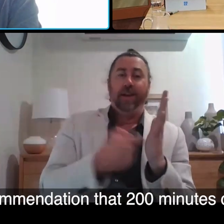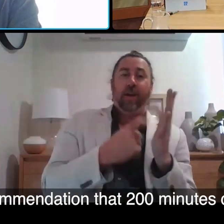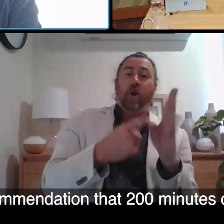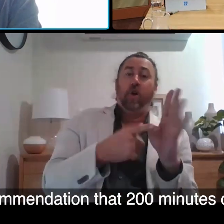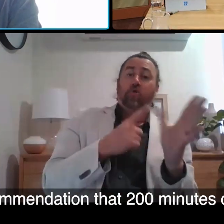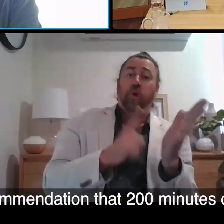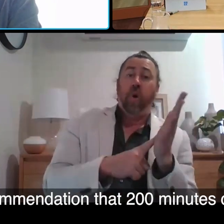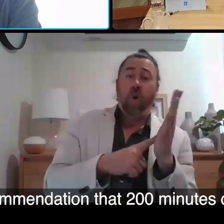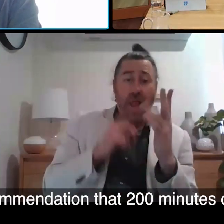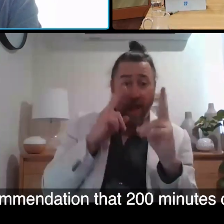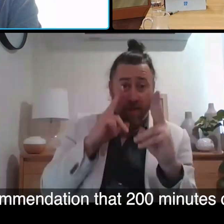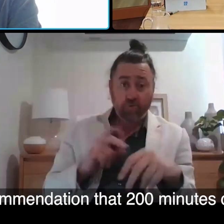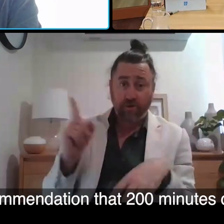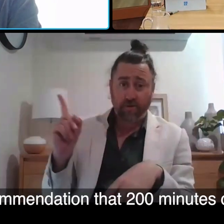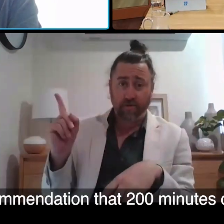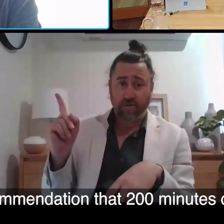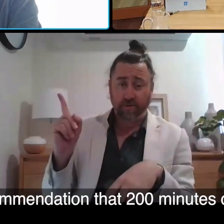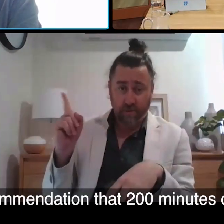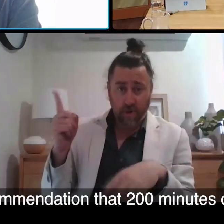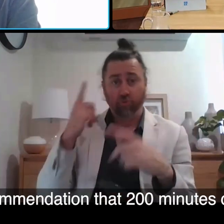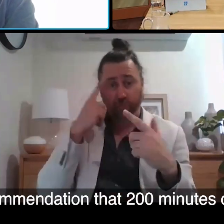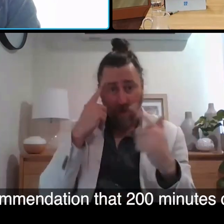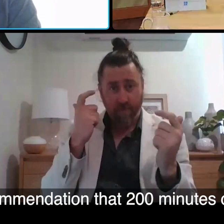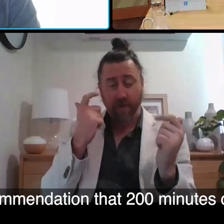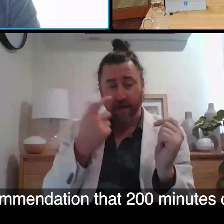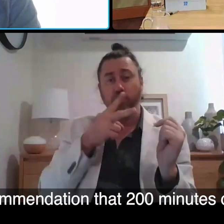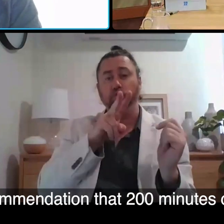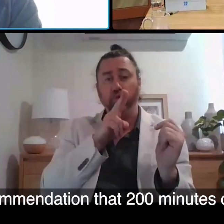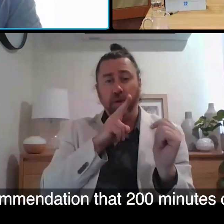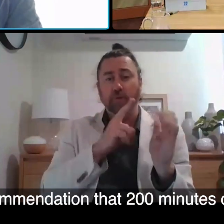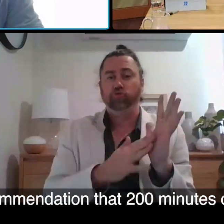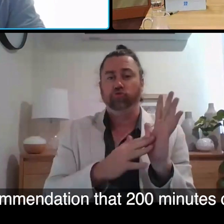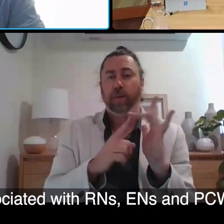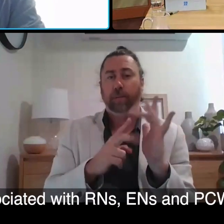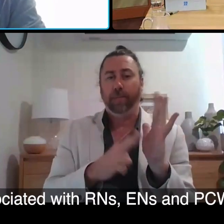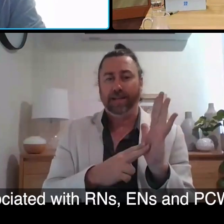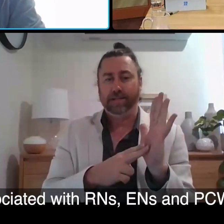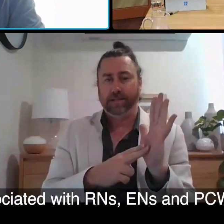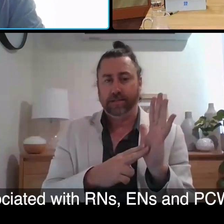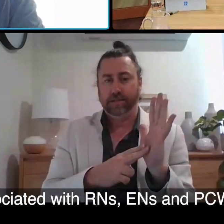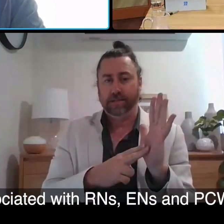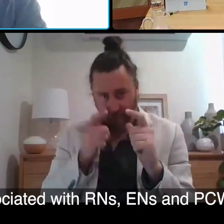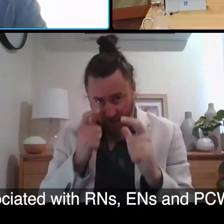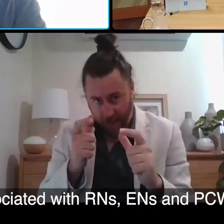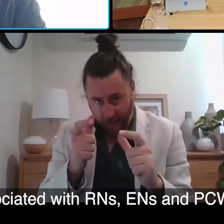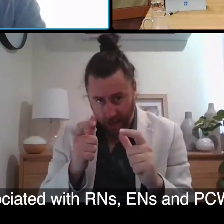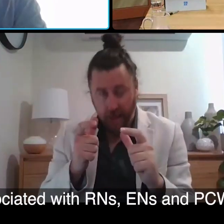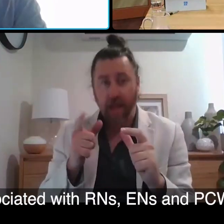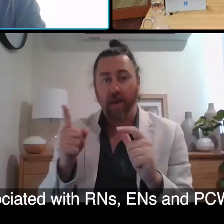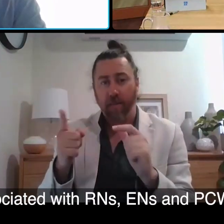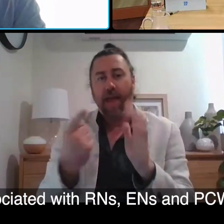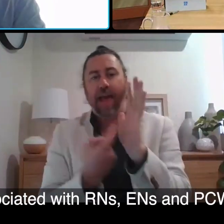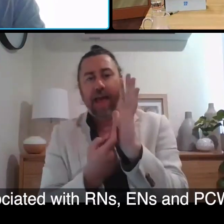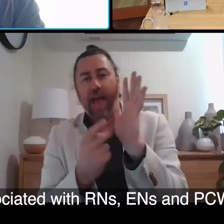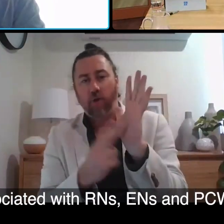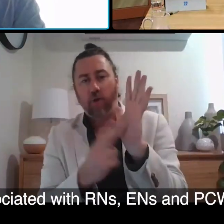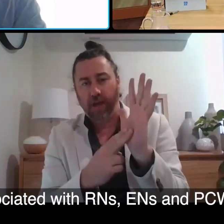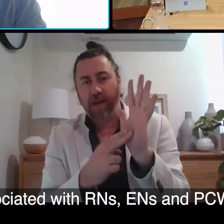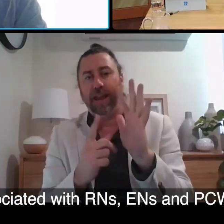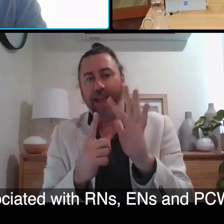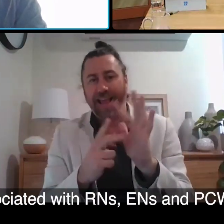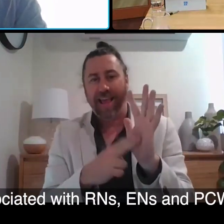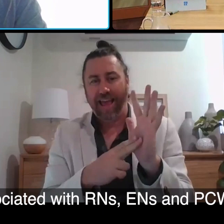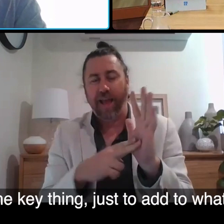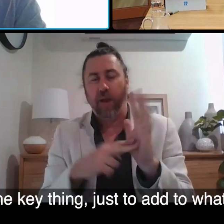a recommendation that 200 minutes of care was associated with RNs, ENs and